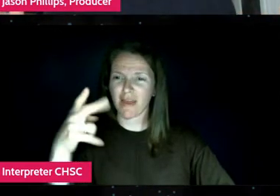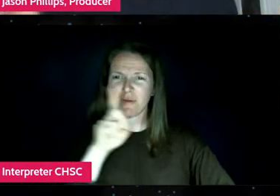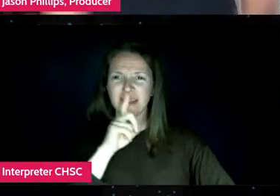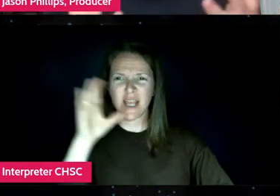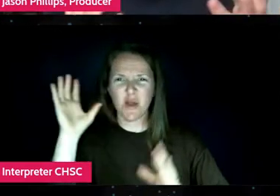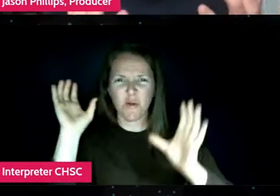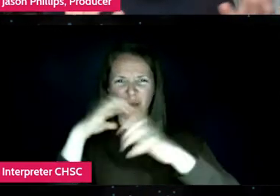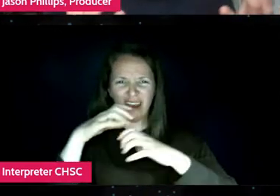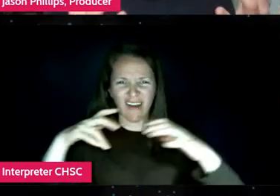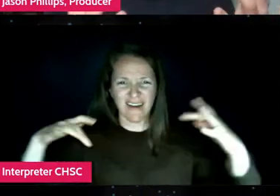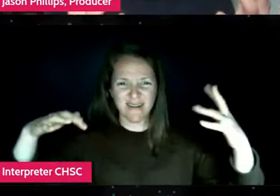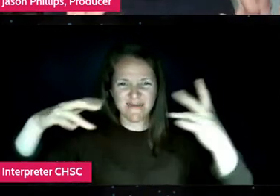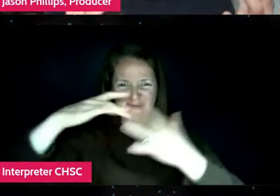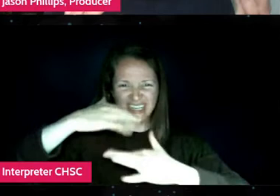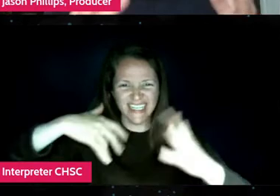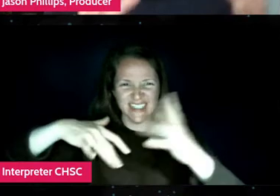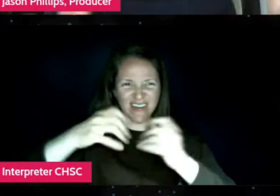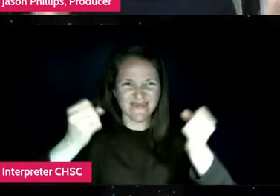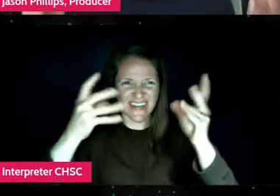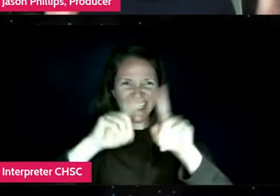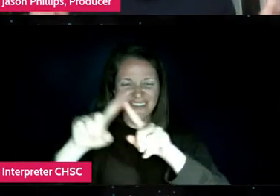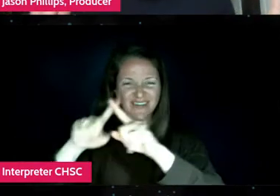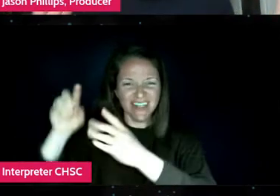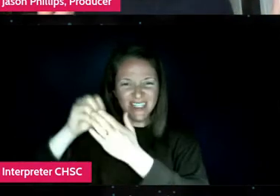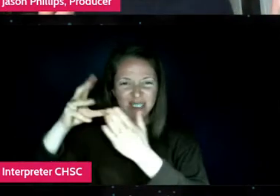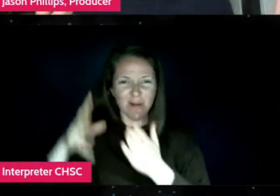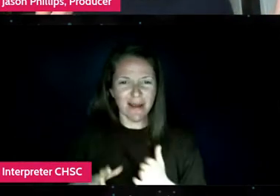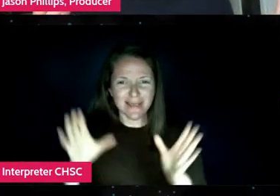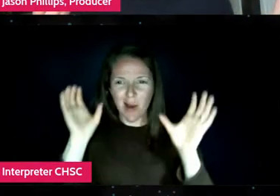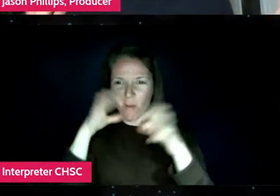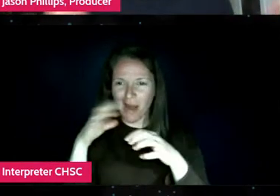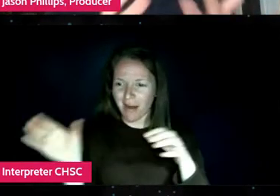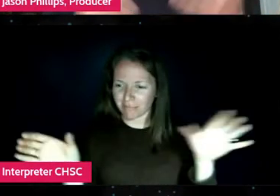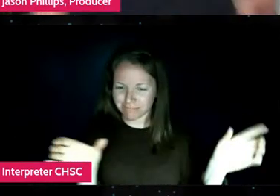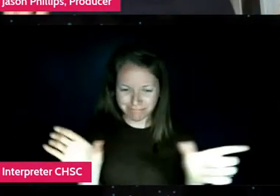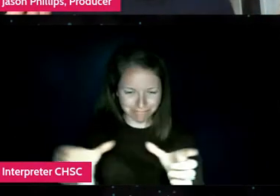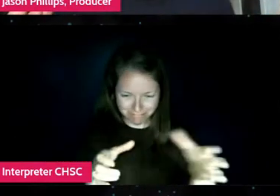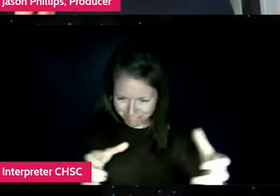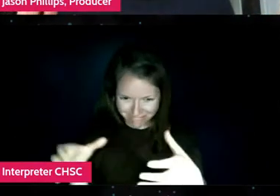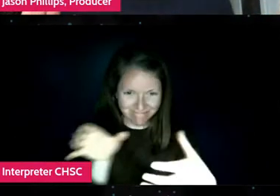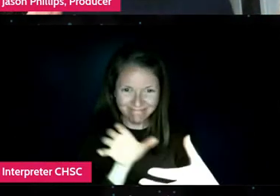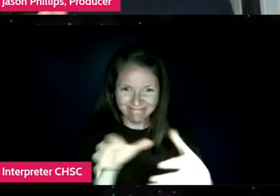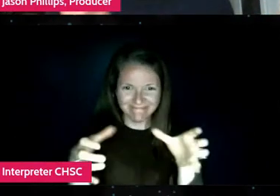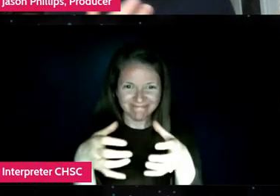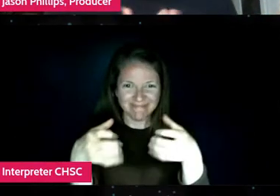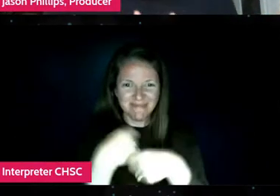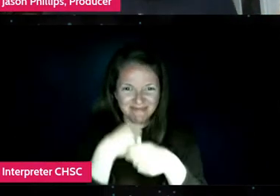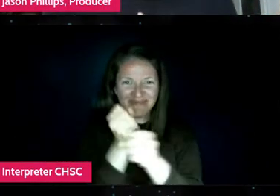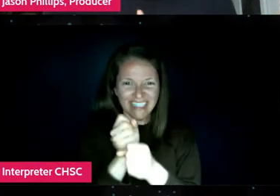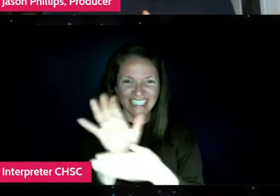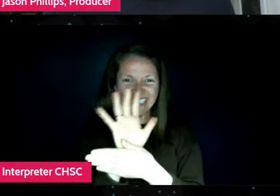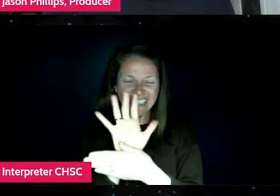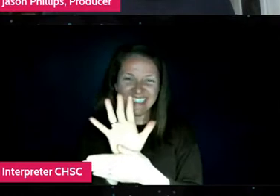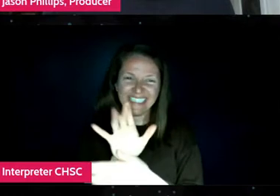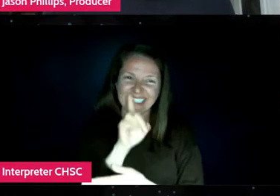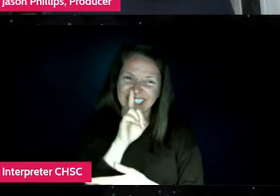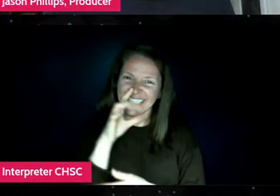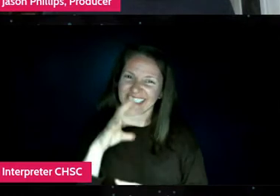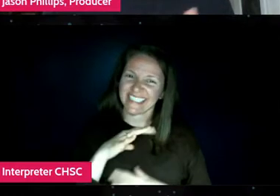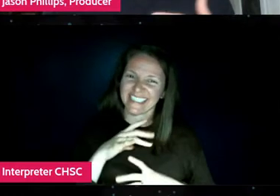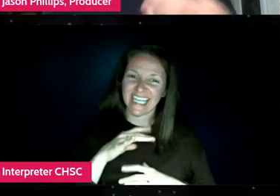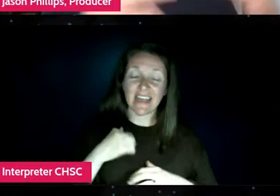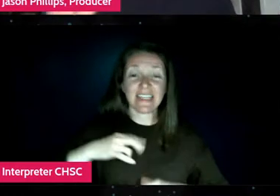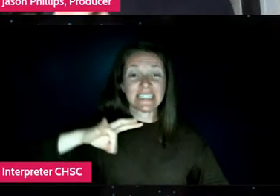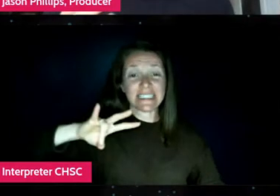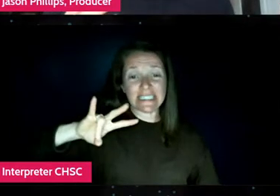of a lot of students to come together in a weird like collaborating process to kind of make this feature film. So this is the seventh